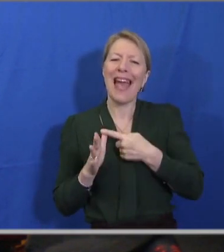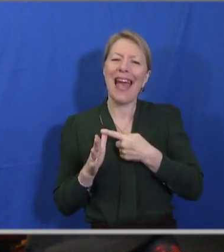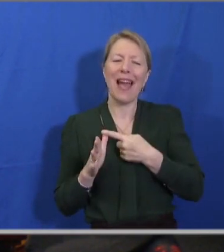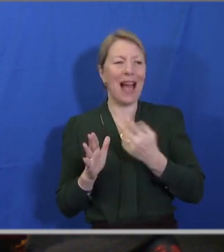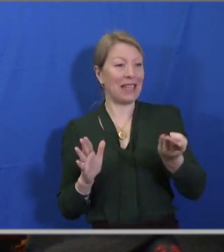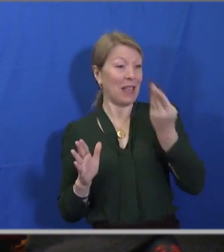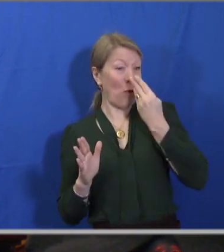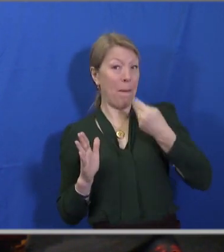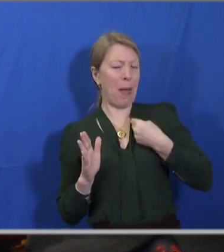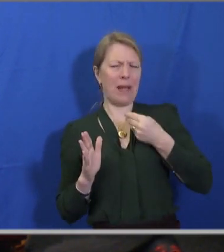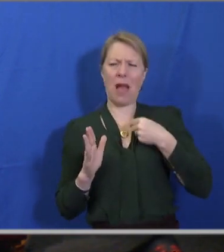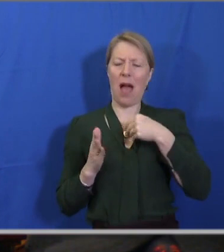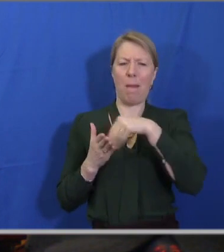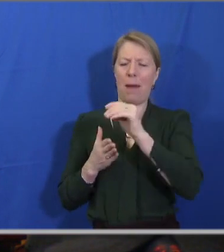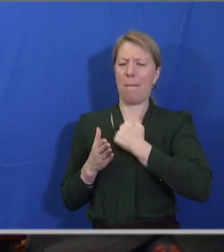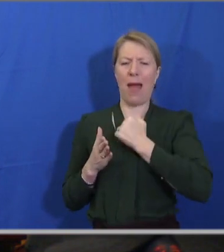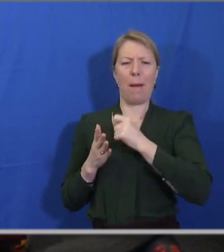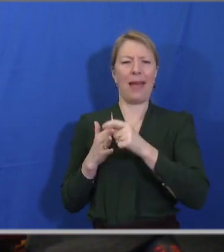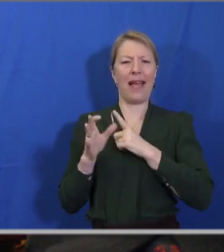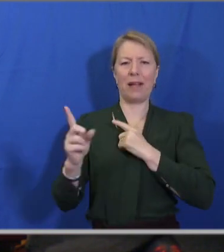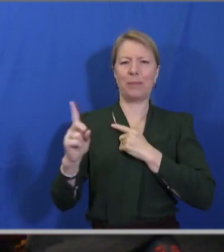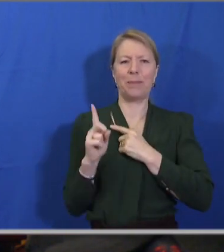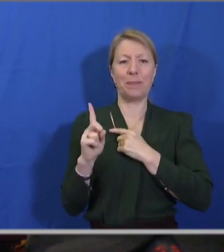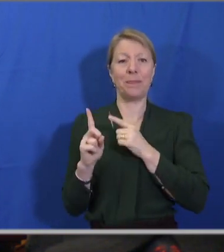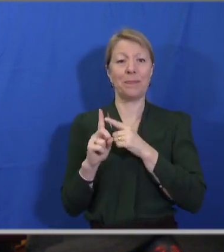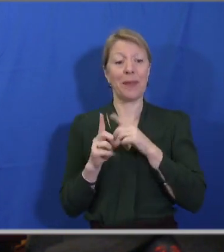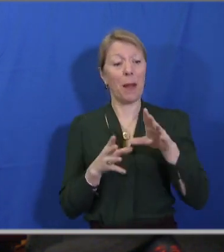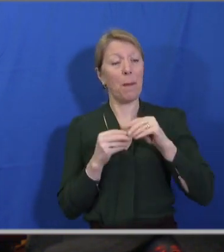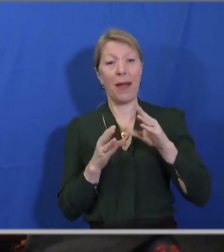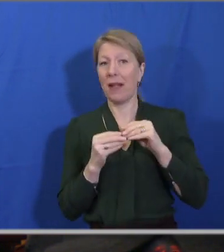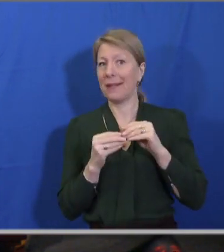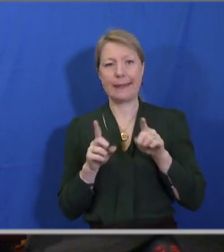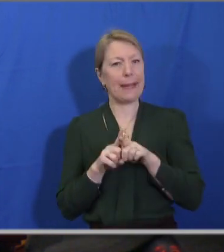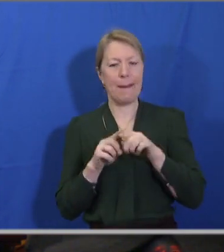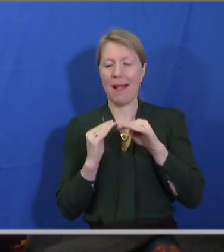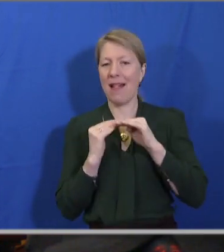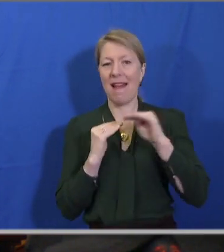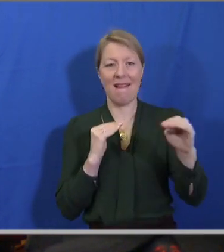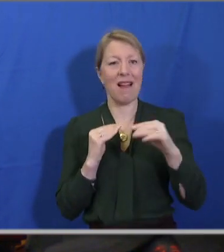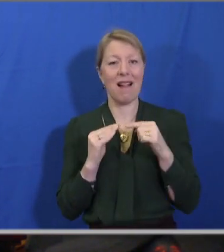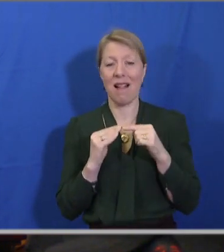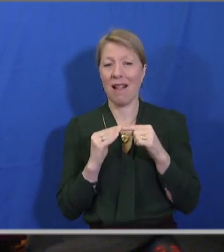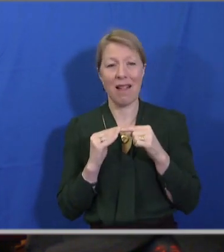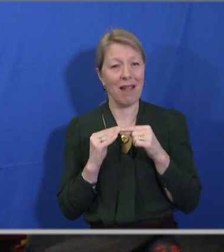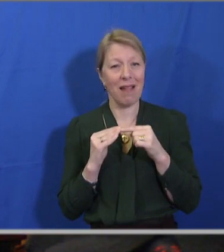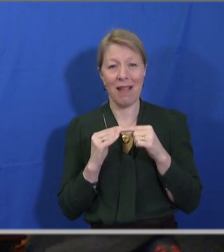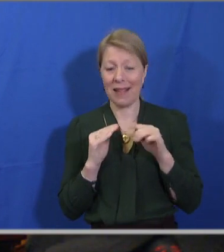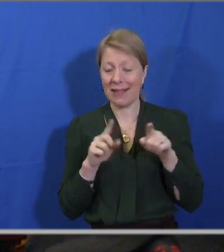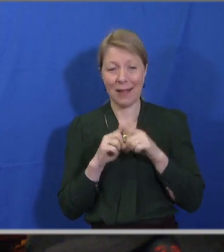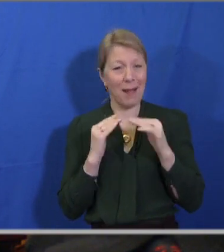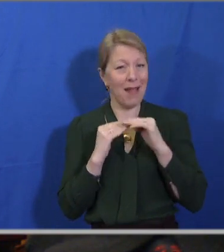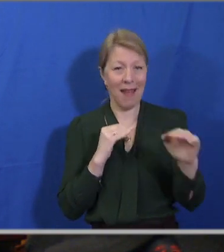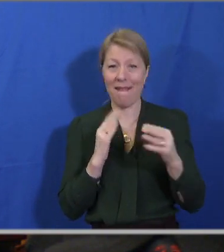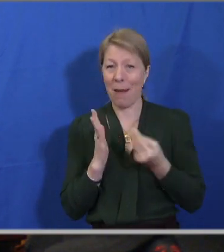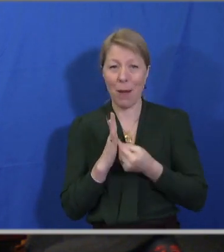any money increased. So for 3 months, as direct payment users, we've been sitting on the same amount of money we